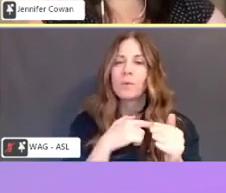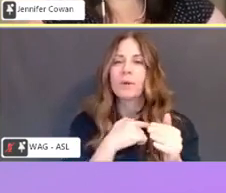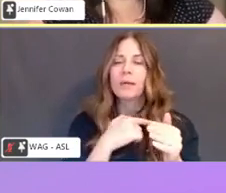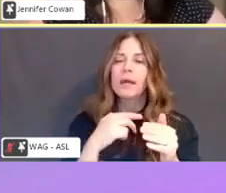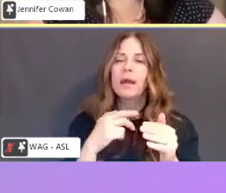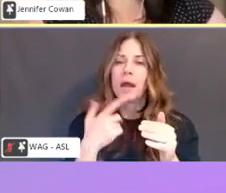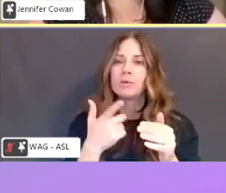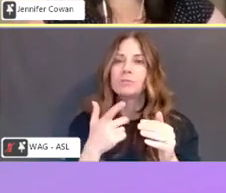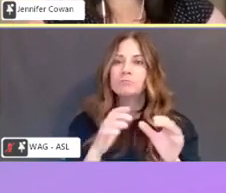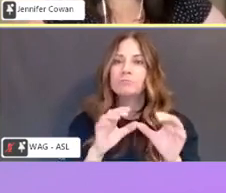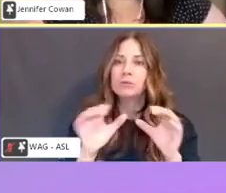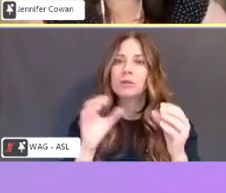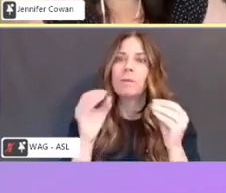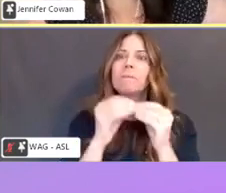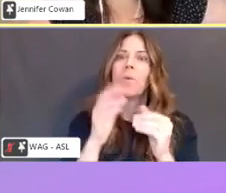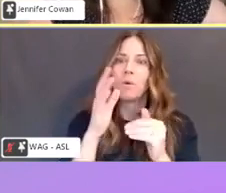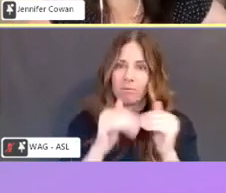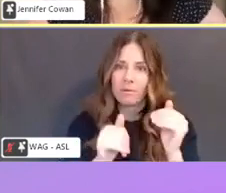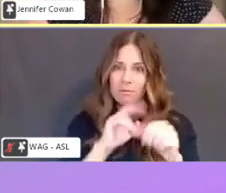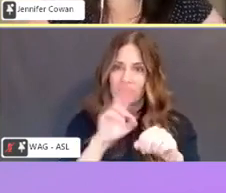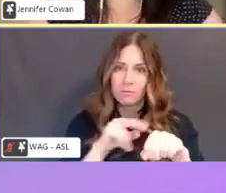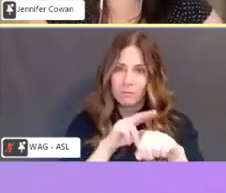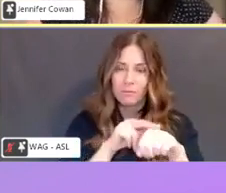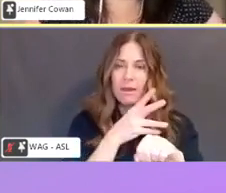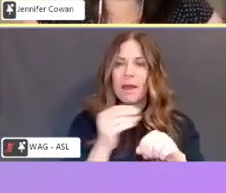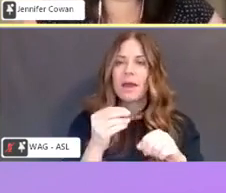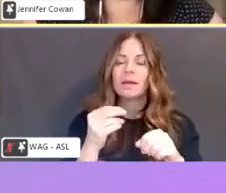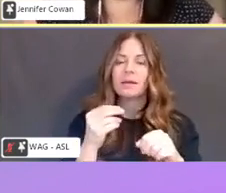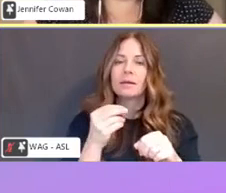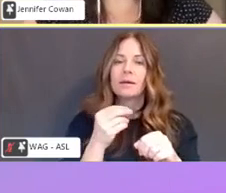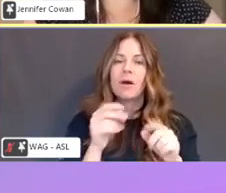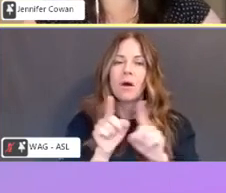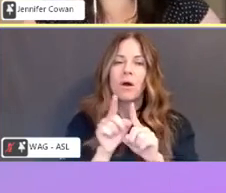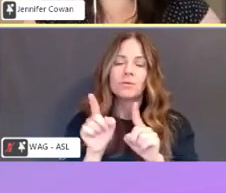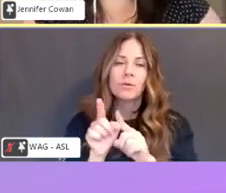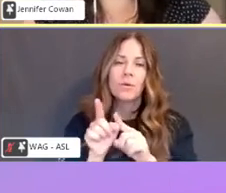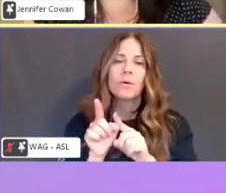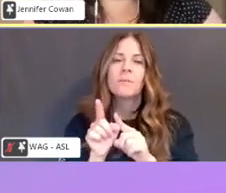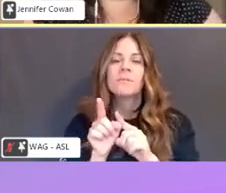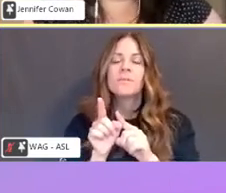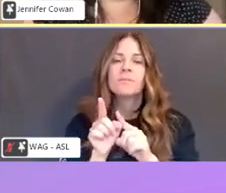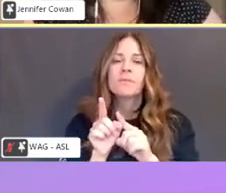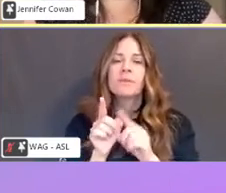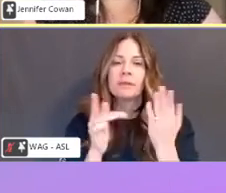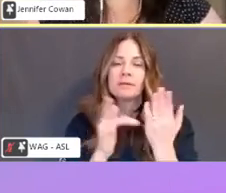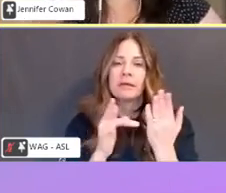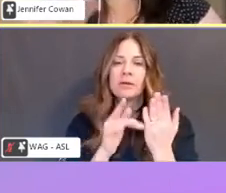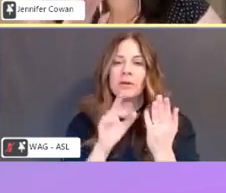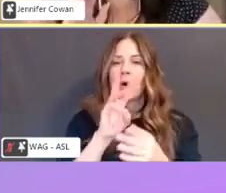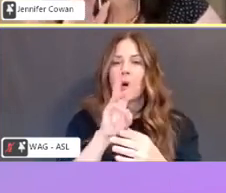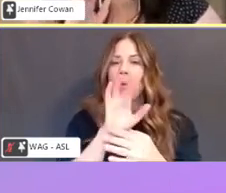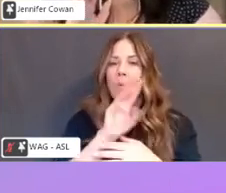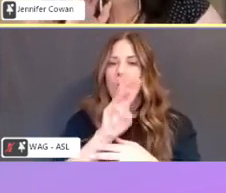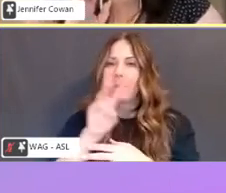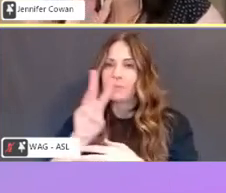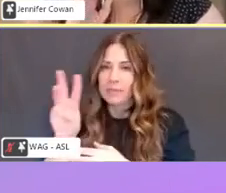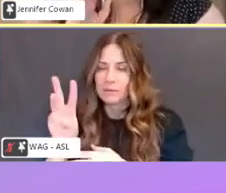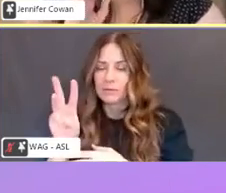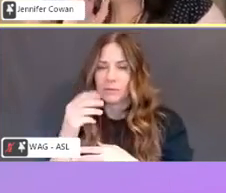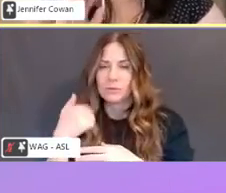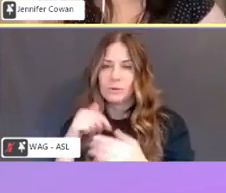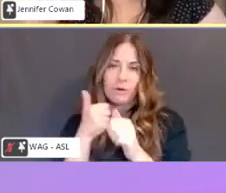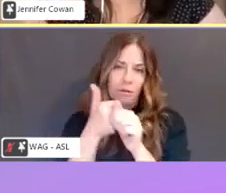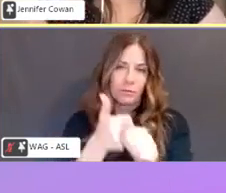extra mile. And we also use WCAG 2 as a baseline for the technical web standards.